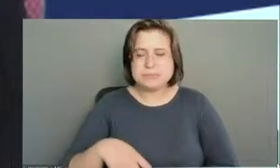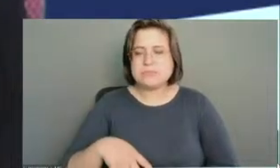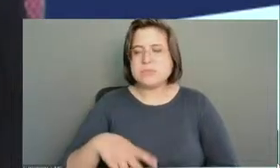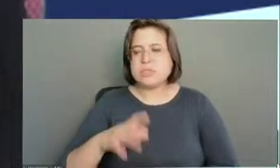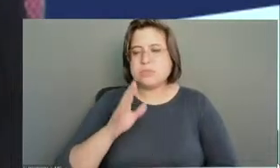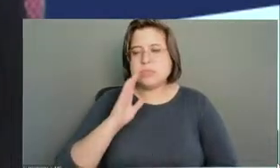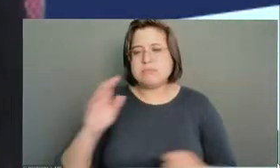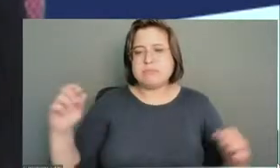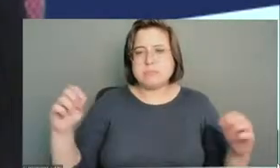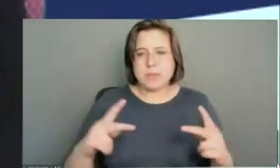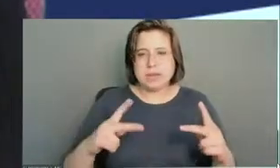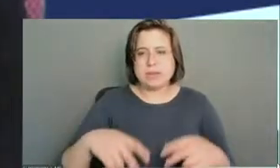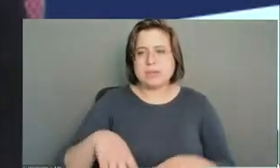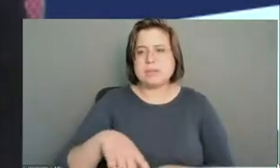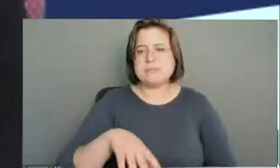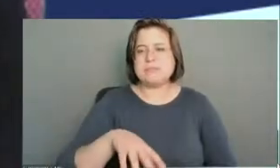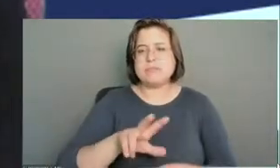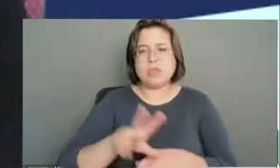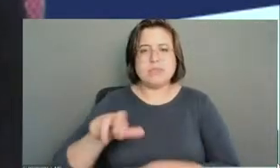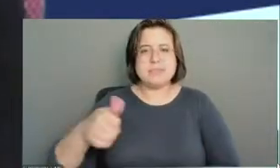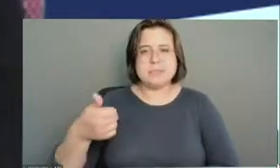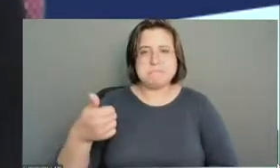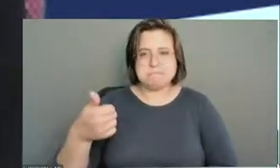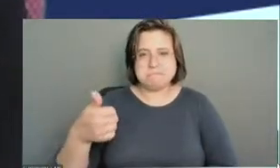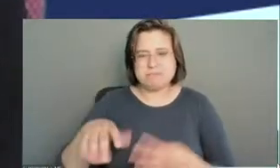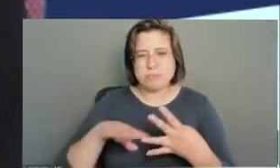resume at 3:10.